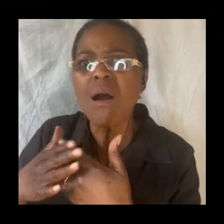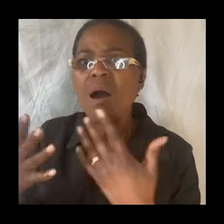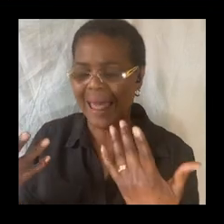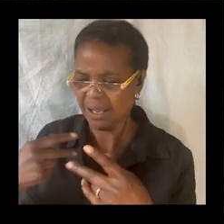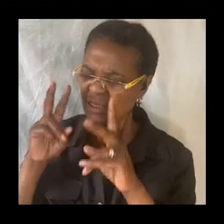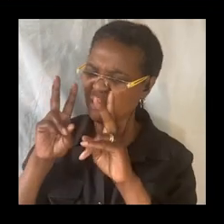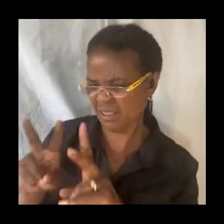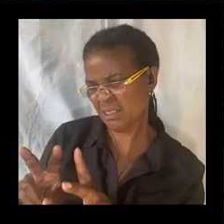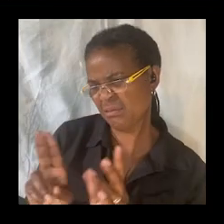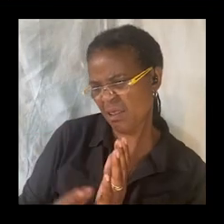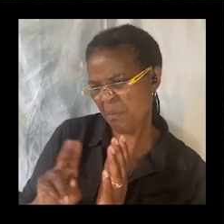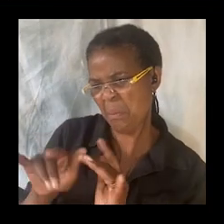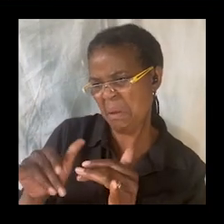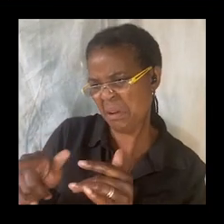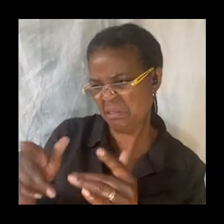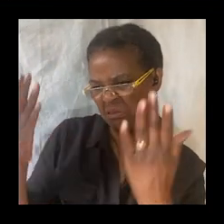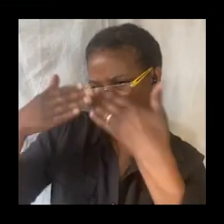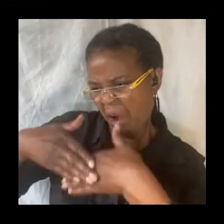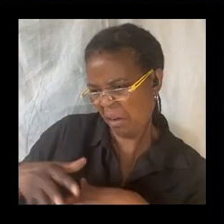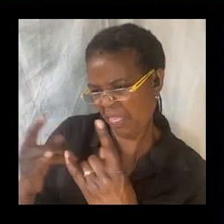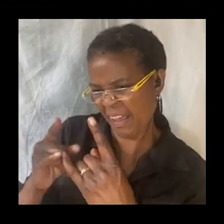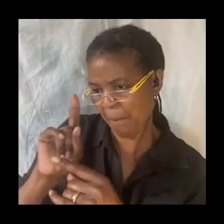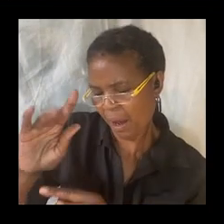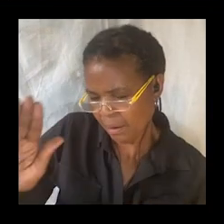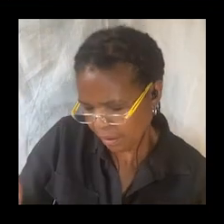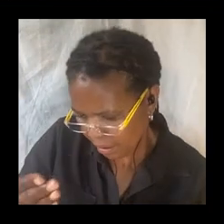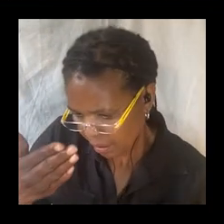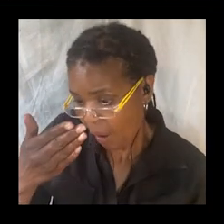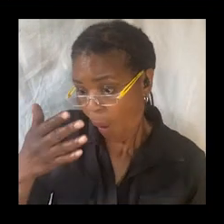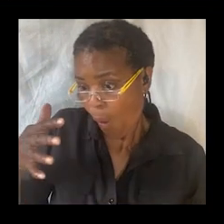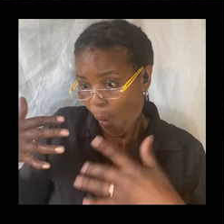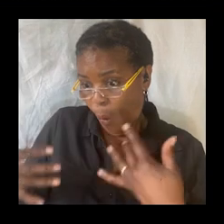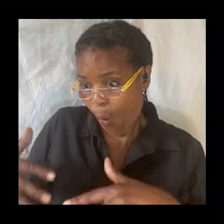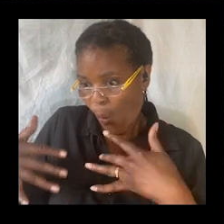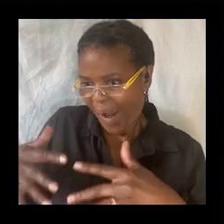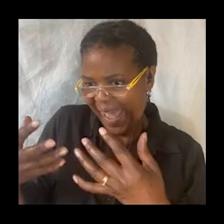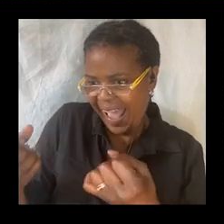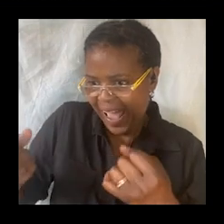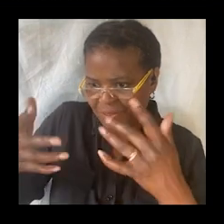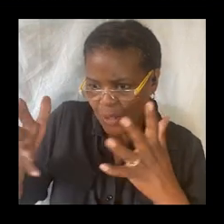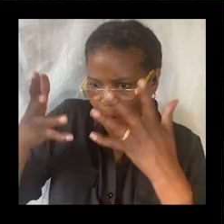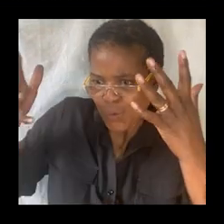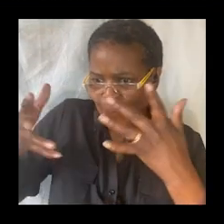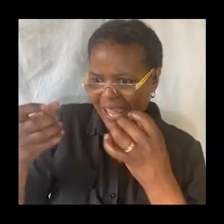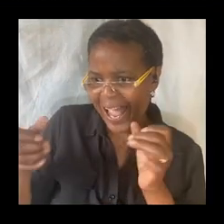start to emerge or appear from the shadows. So an image that might appear very dark and about one thing on closer inspection